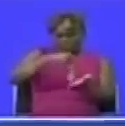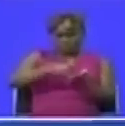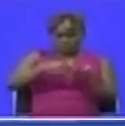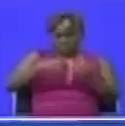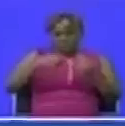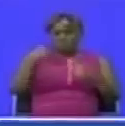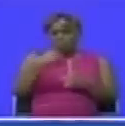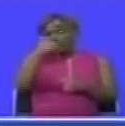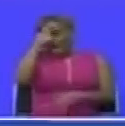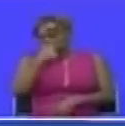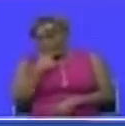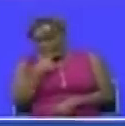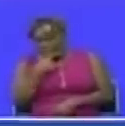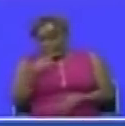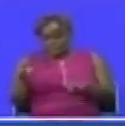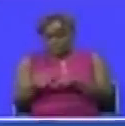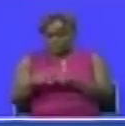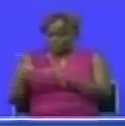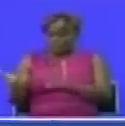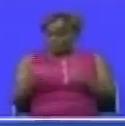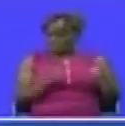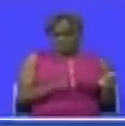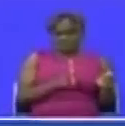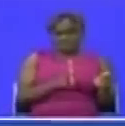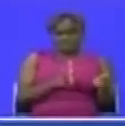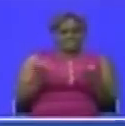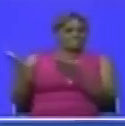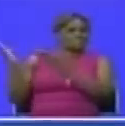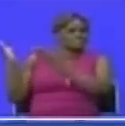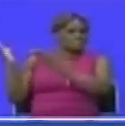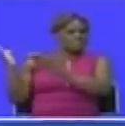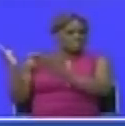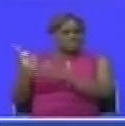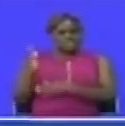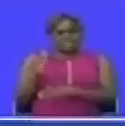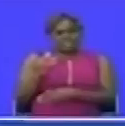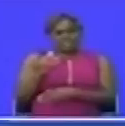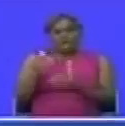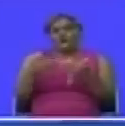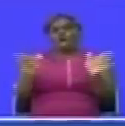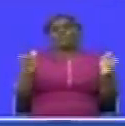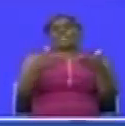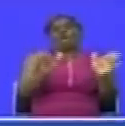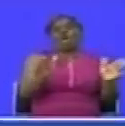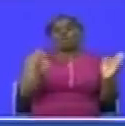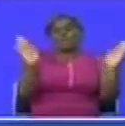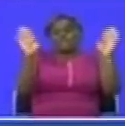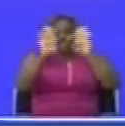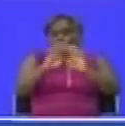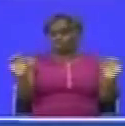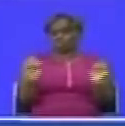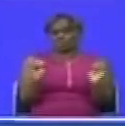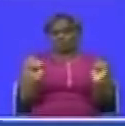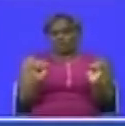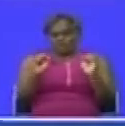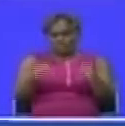visual impairment. Unlike ordinary massages, this one is less reserved, done in the open with the client's clothes on.